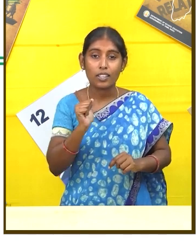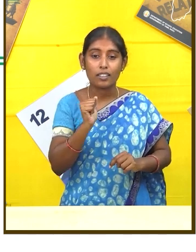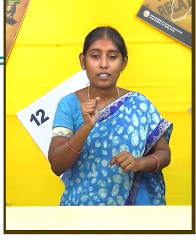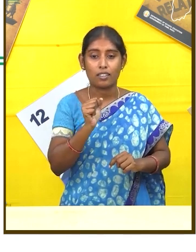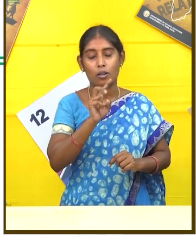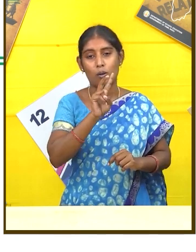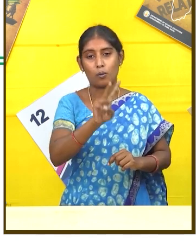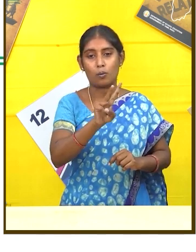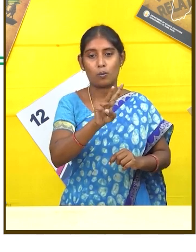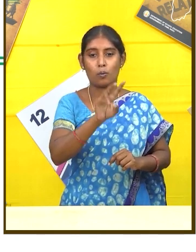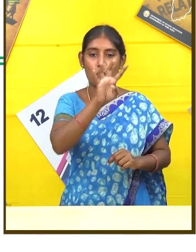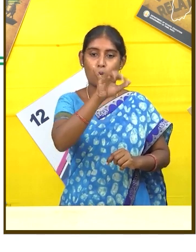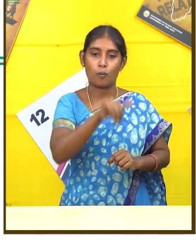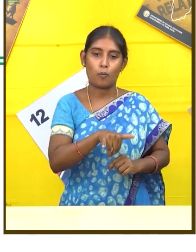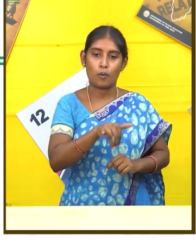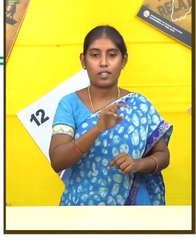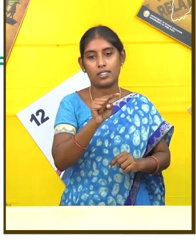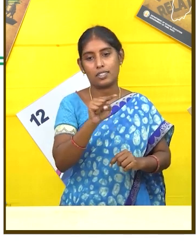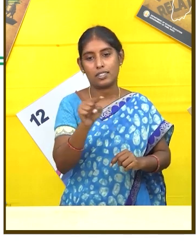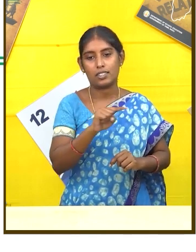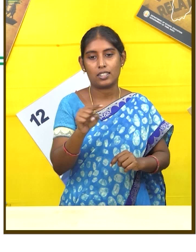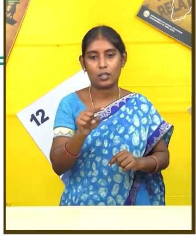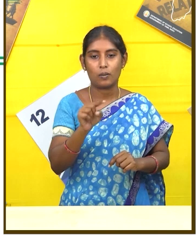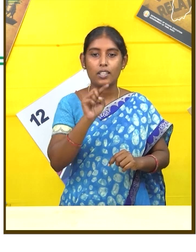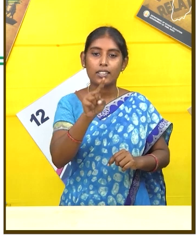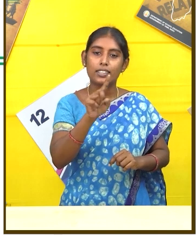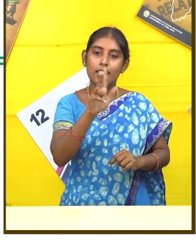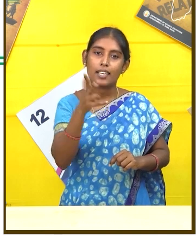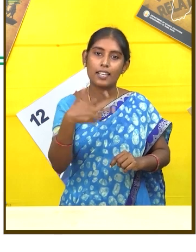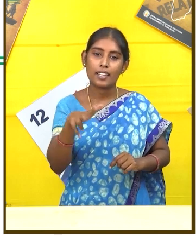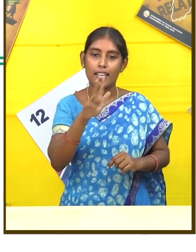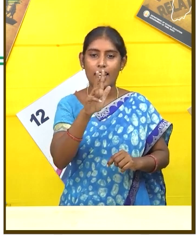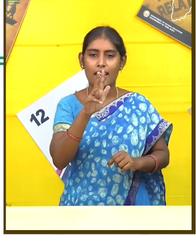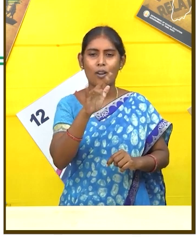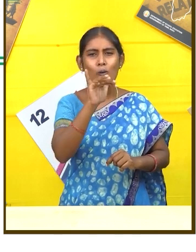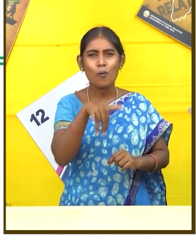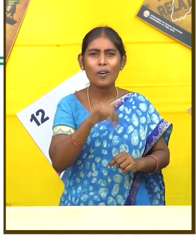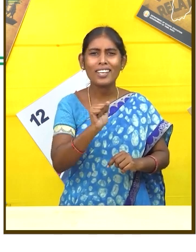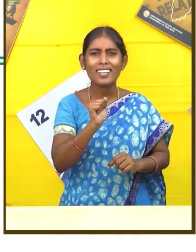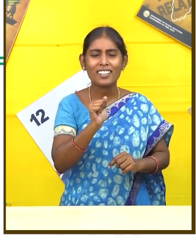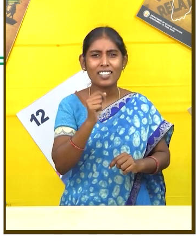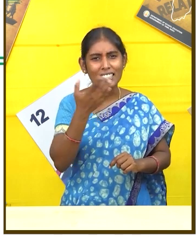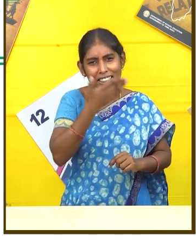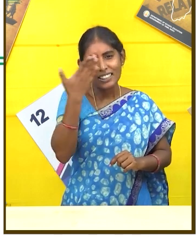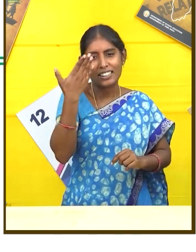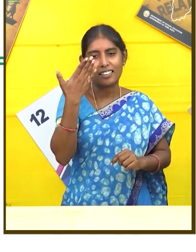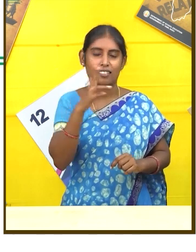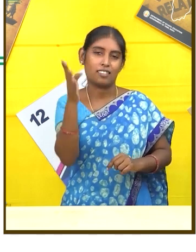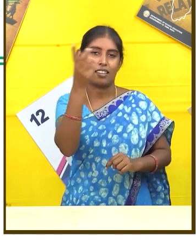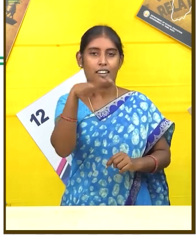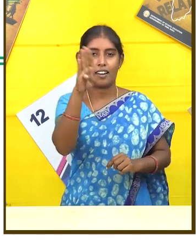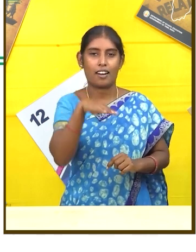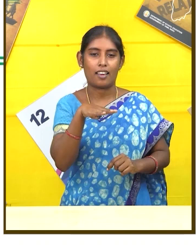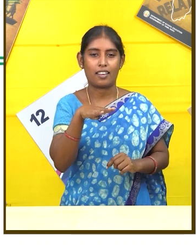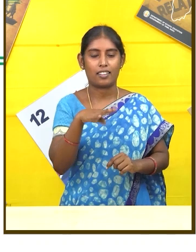is 2y. 24 minus 6 is 18. So now what is y? Very simple. 18 divided